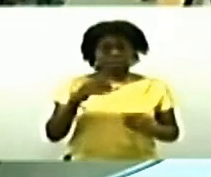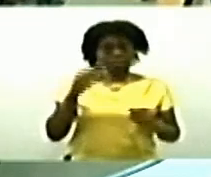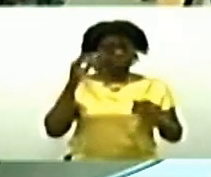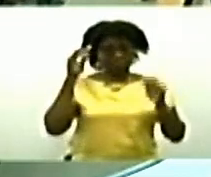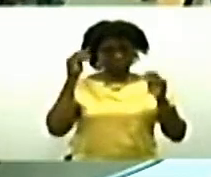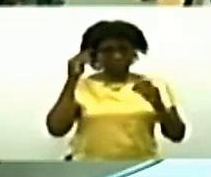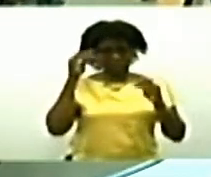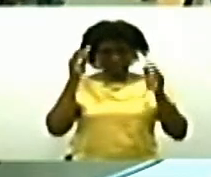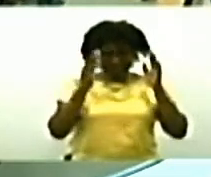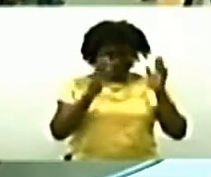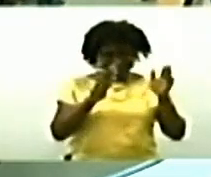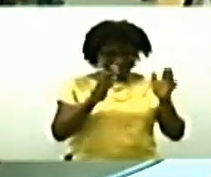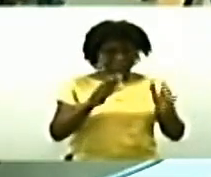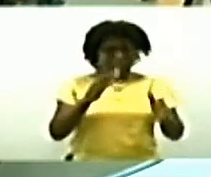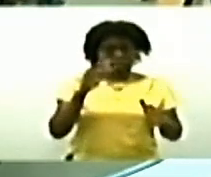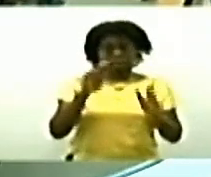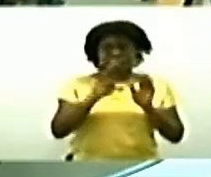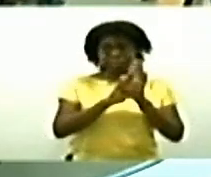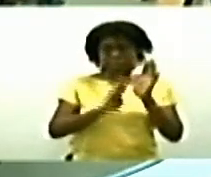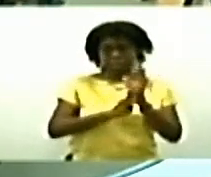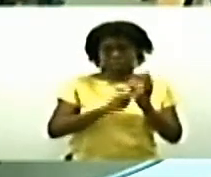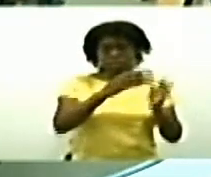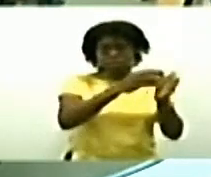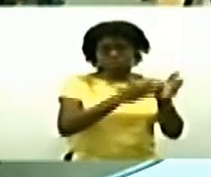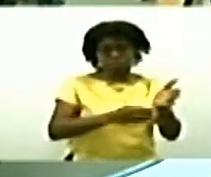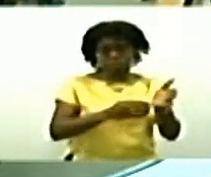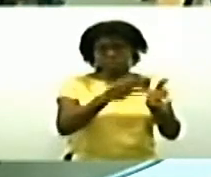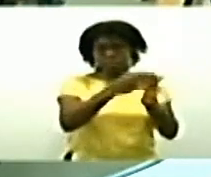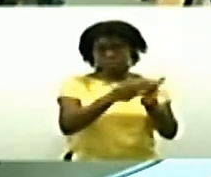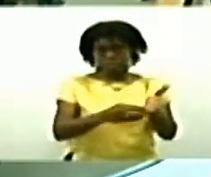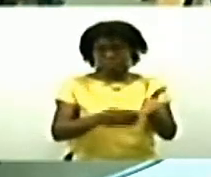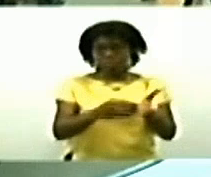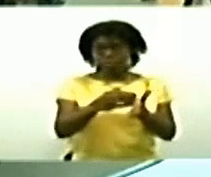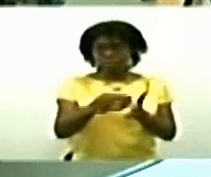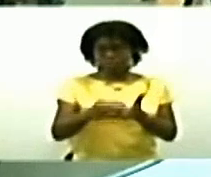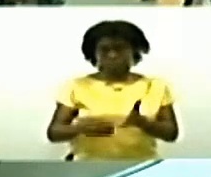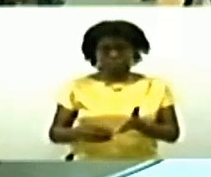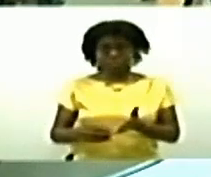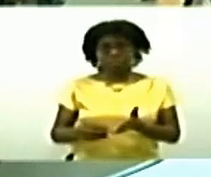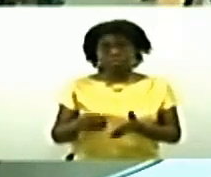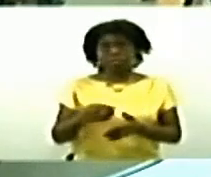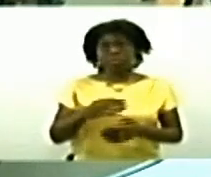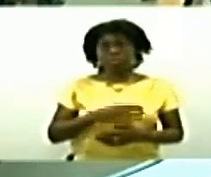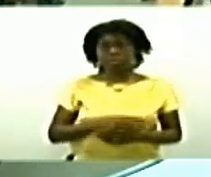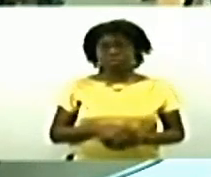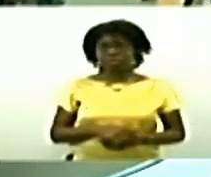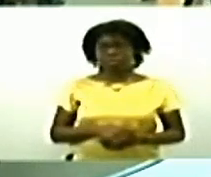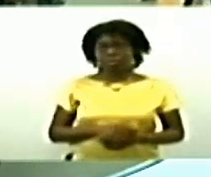clause and offered no amendments to the bill.